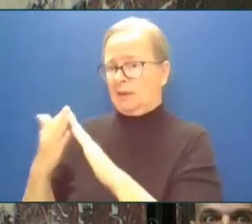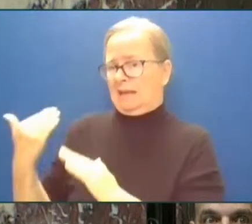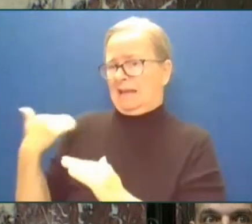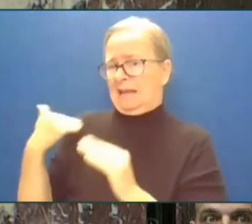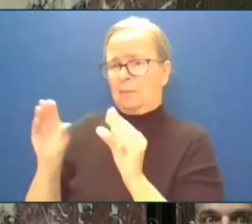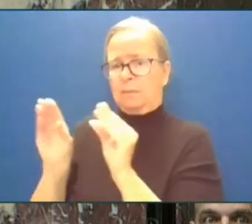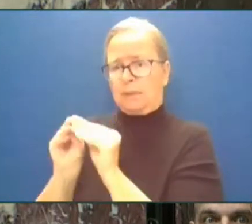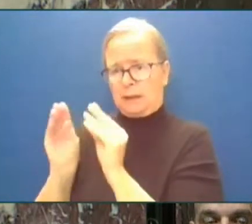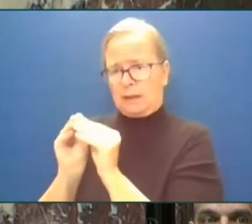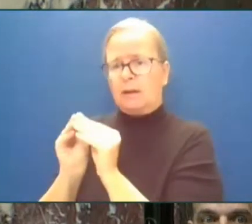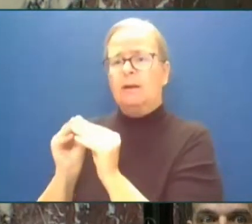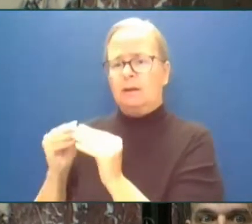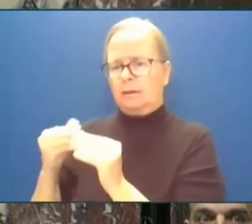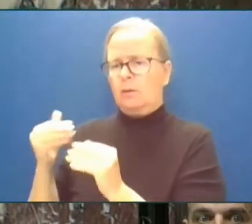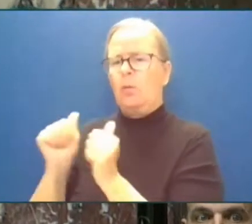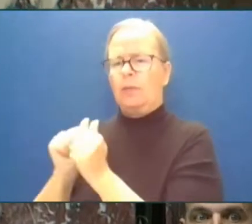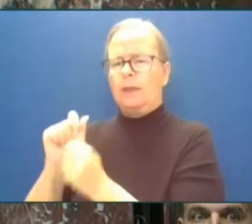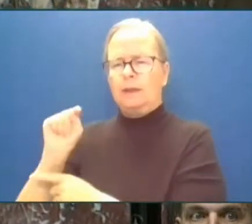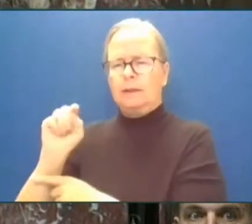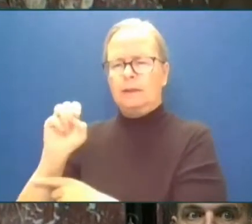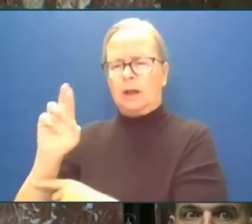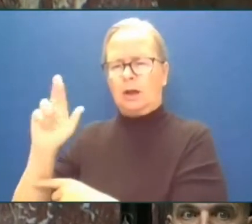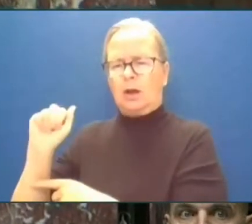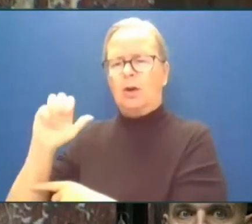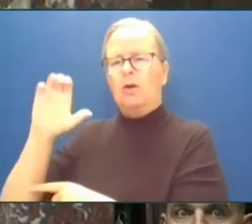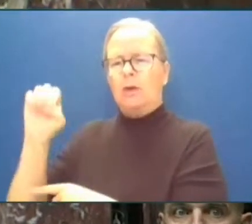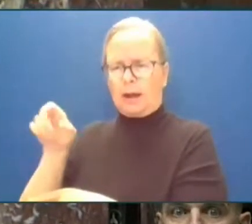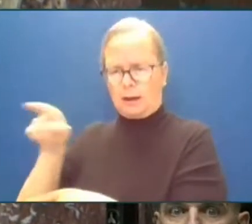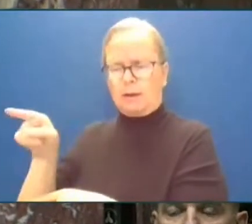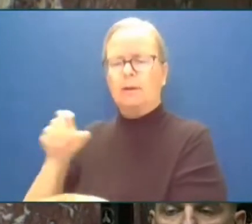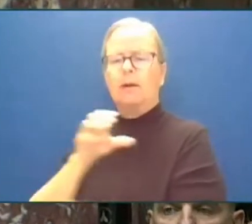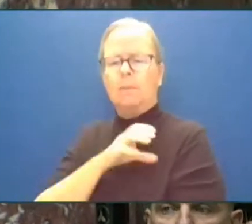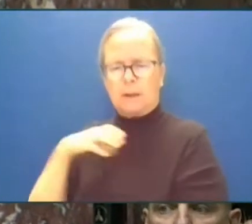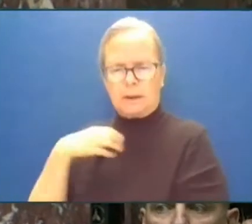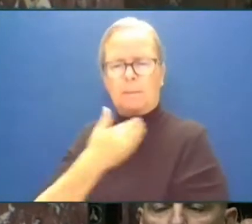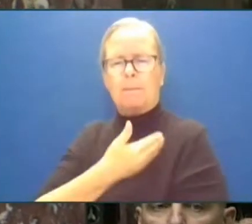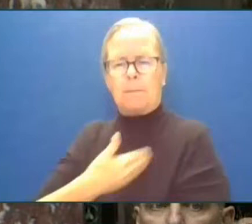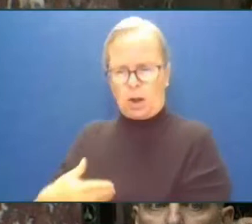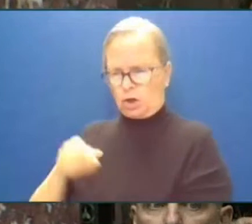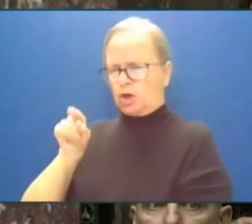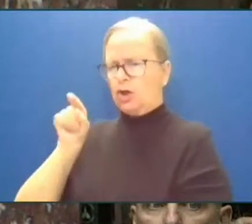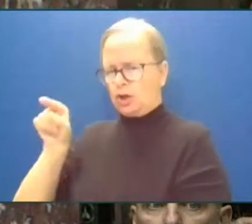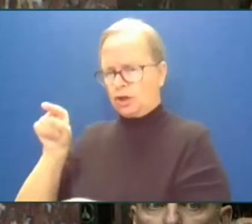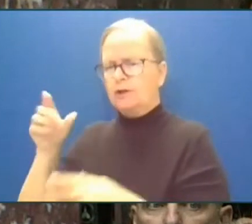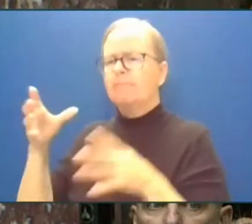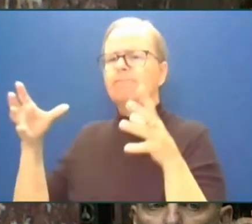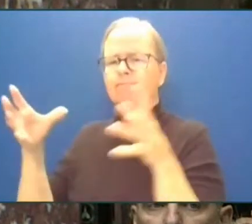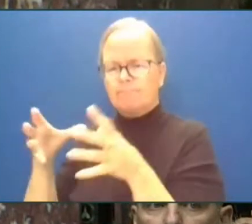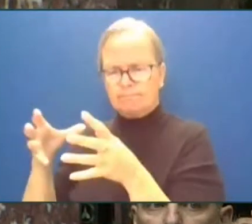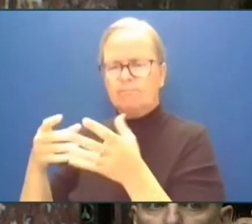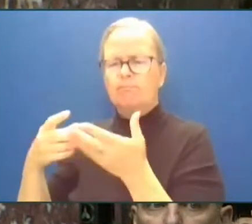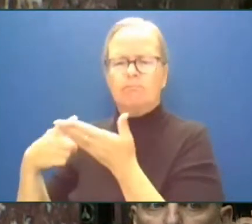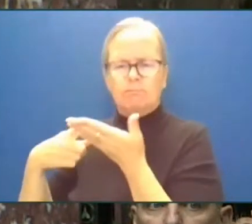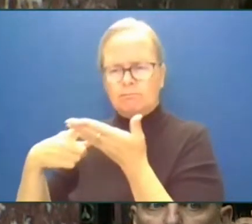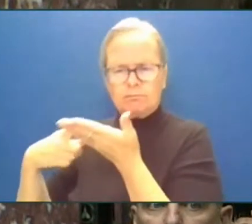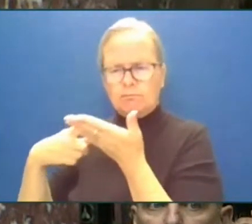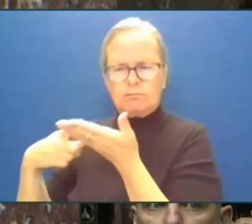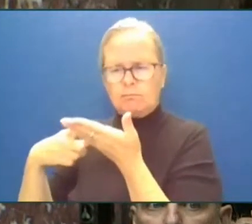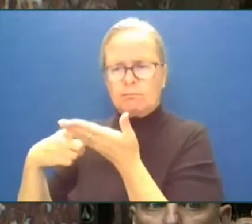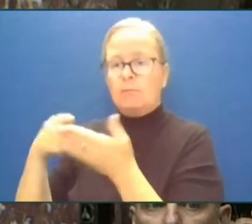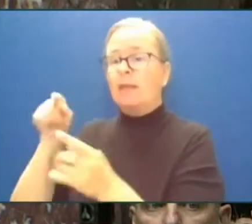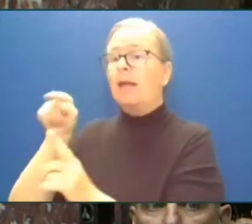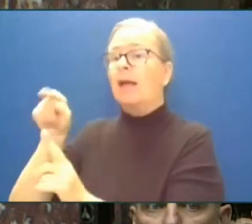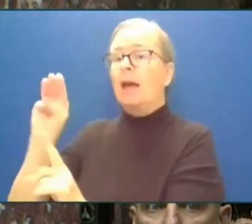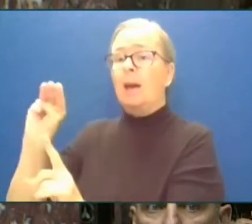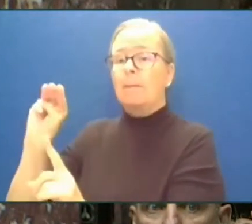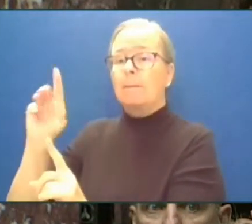and others, and had an opportunity to understand some of the issues that the member for Skeena has brought to the attention of this House.